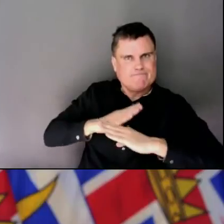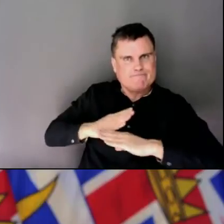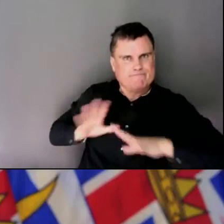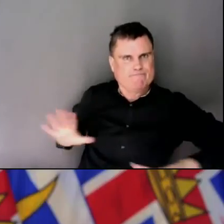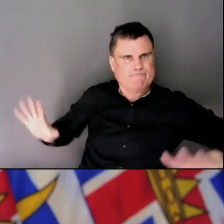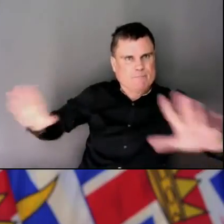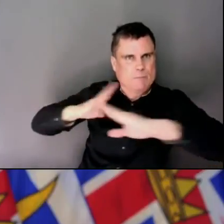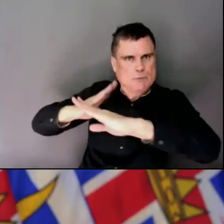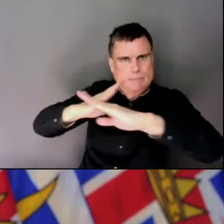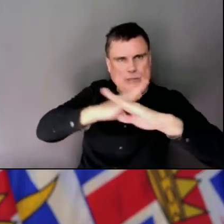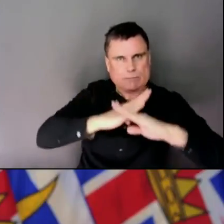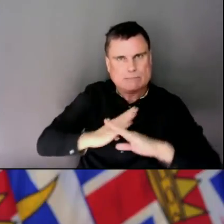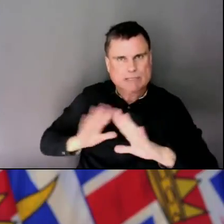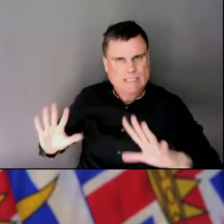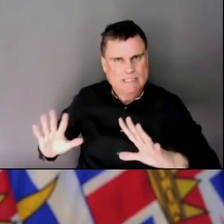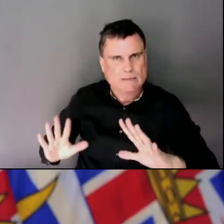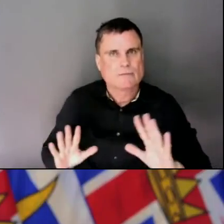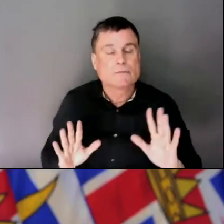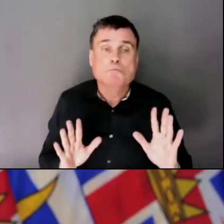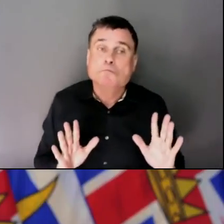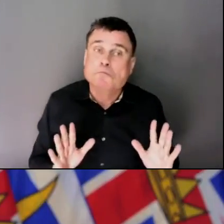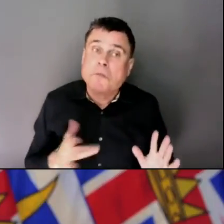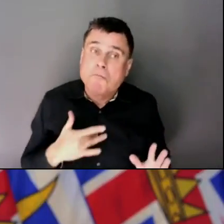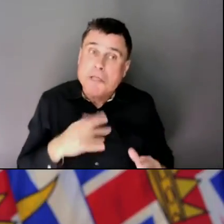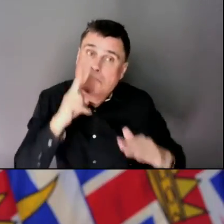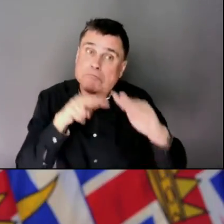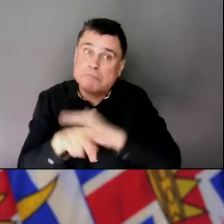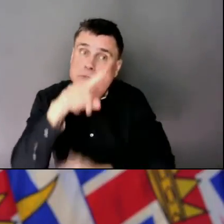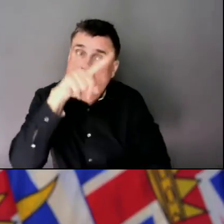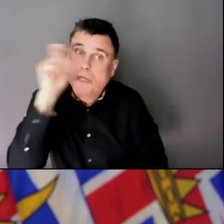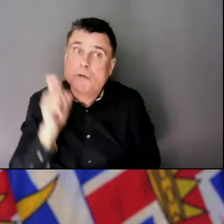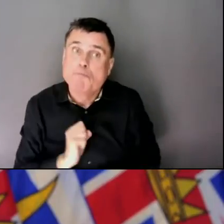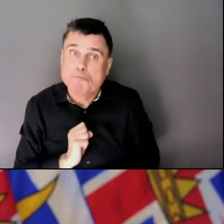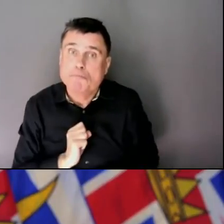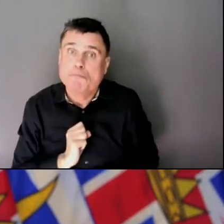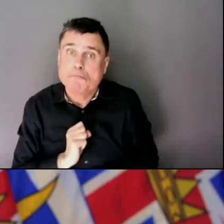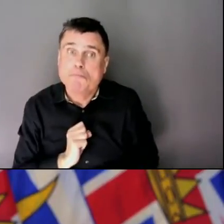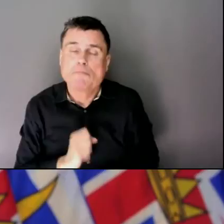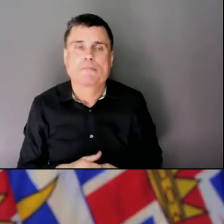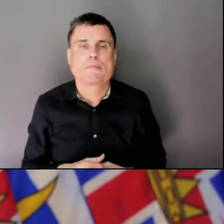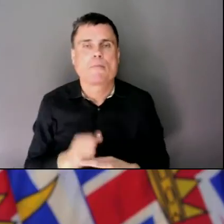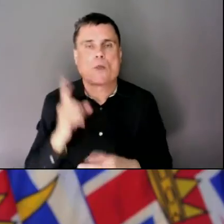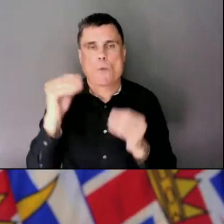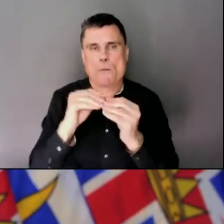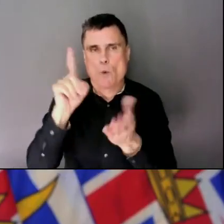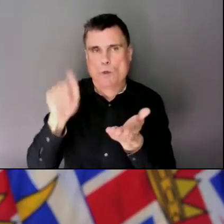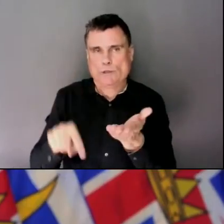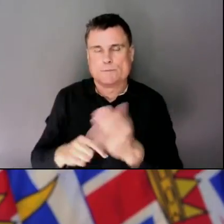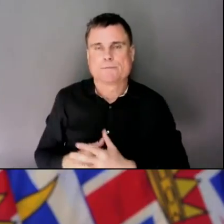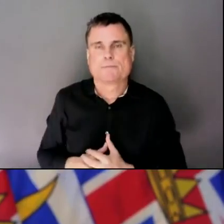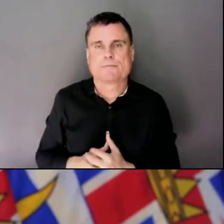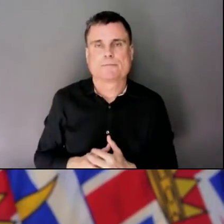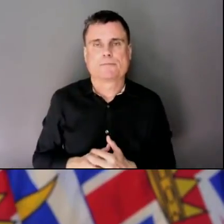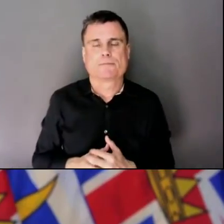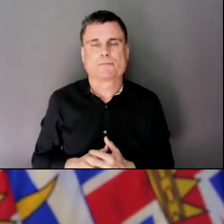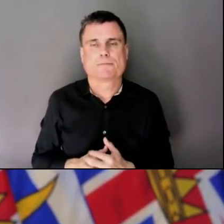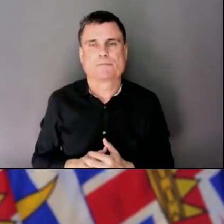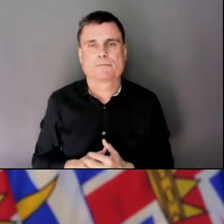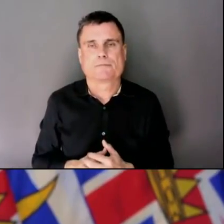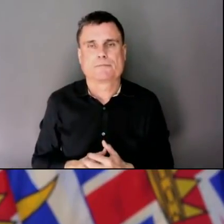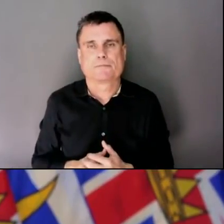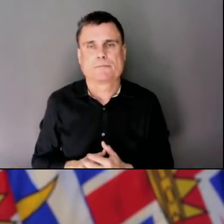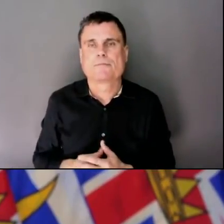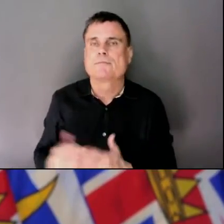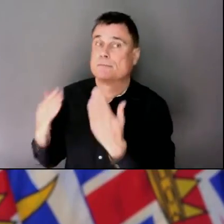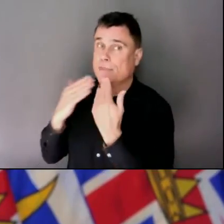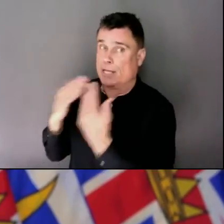sure. We have time for one more today. The last questions will come from Susanna Da Silva, CBC. Thank you very much. I